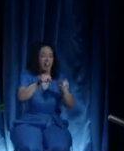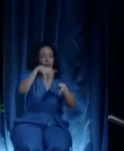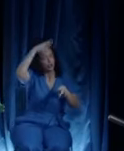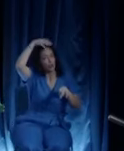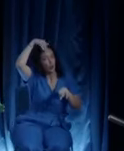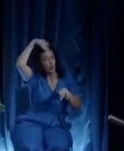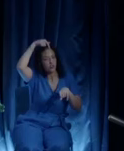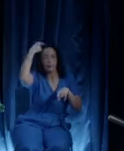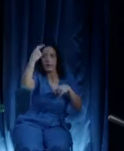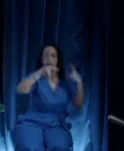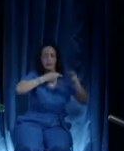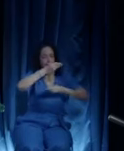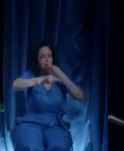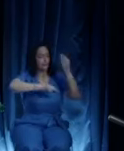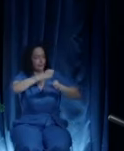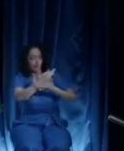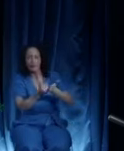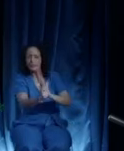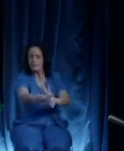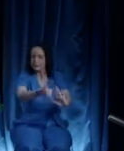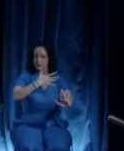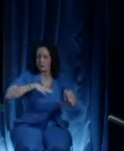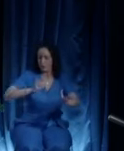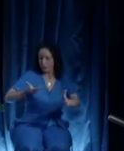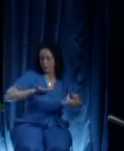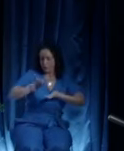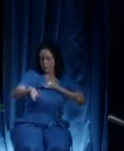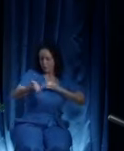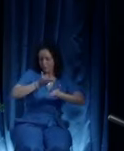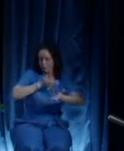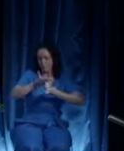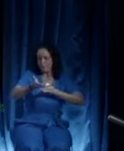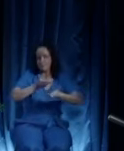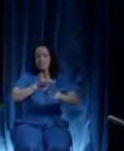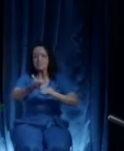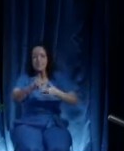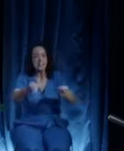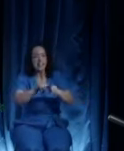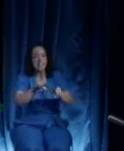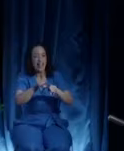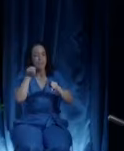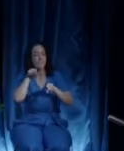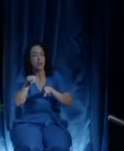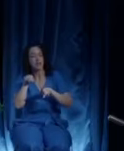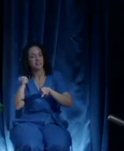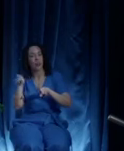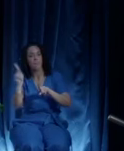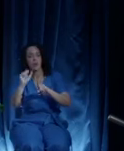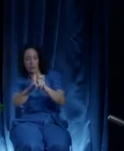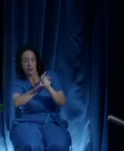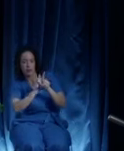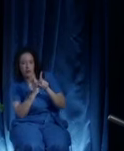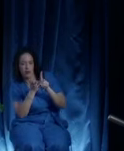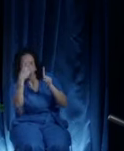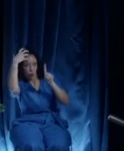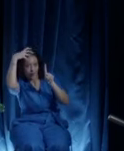It would be whatever. Castiglione's Art of the... Well, Francis Bacon tried to write a guide like that, but that's one of the things you shouldn't do